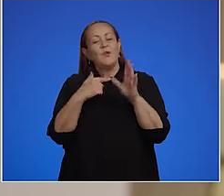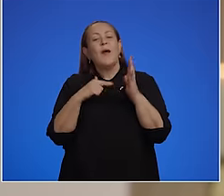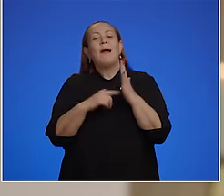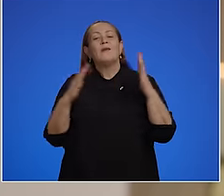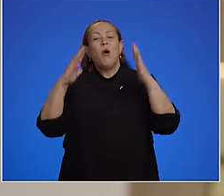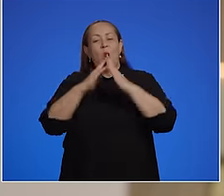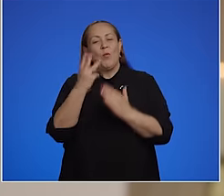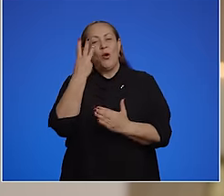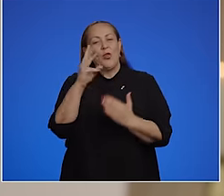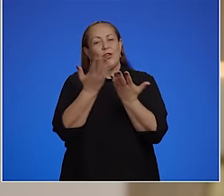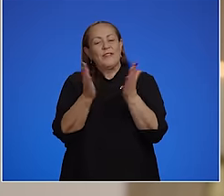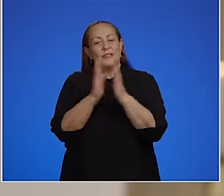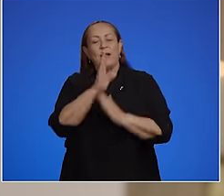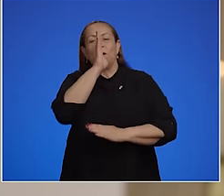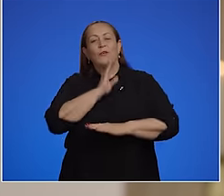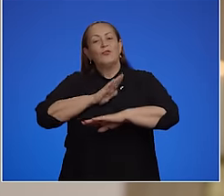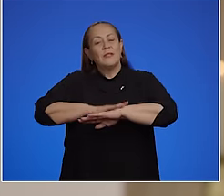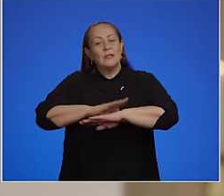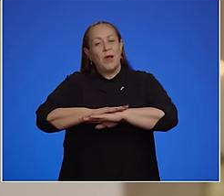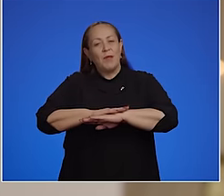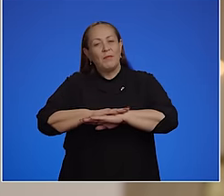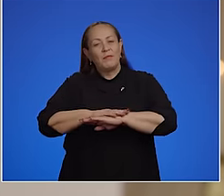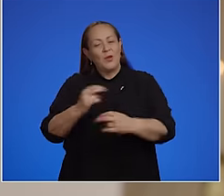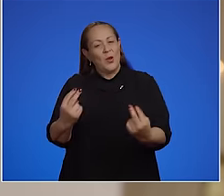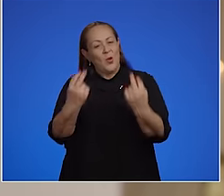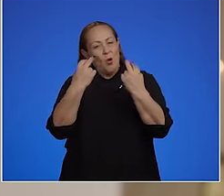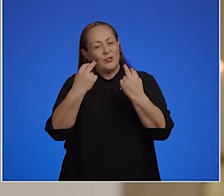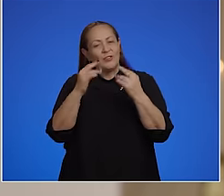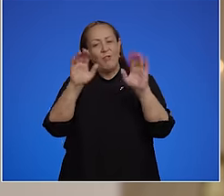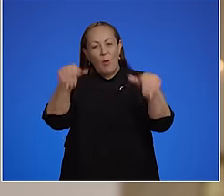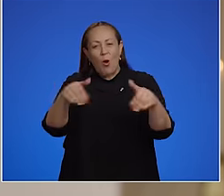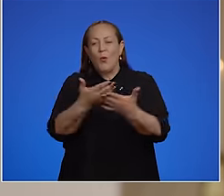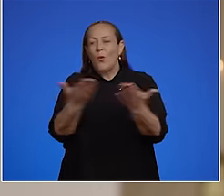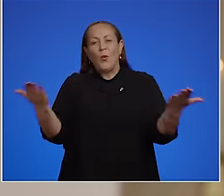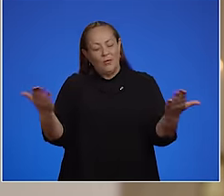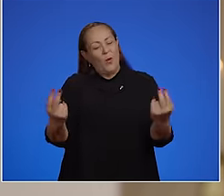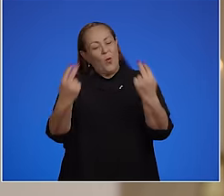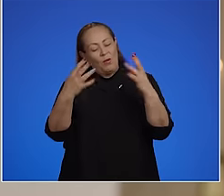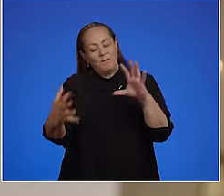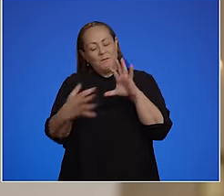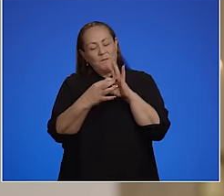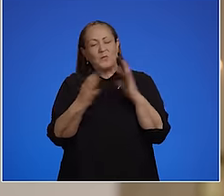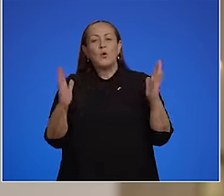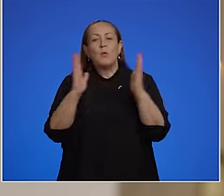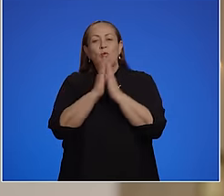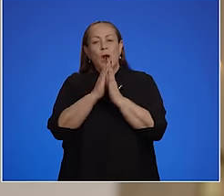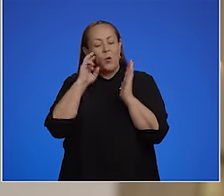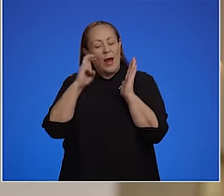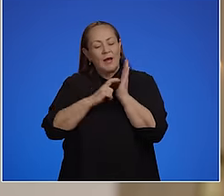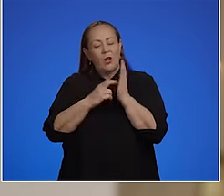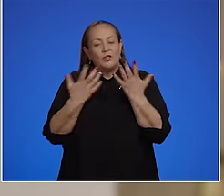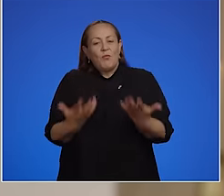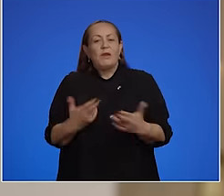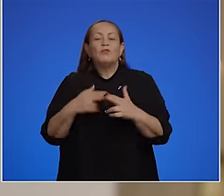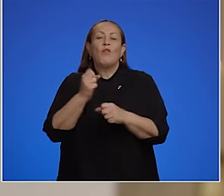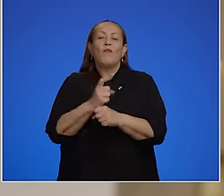on this 30th Sunday in Ordinary Time. Wherever you are, on whichever device you're watching, let us now enter this time of prayer by acknowledging the presence of